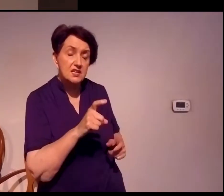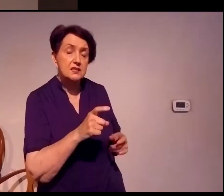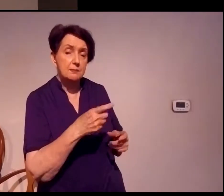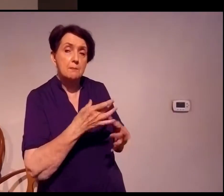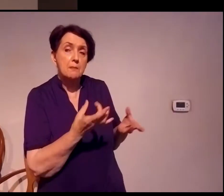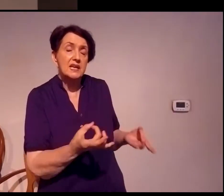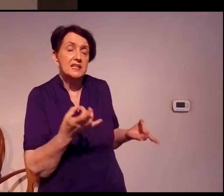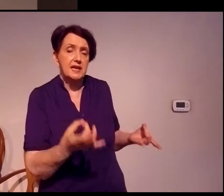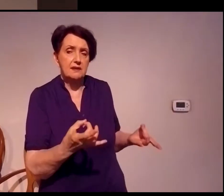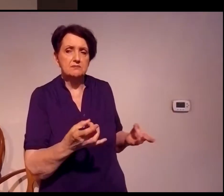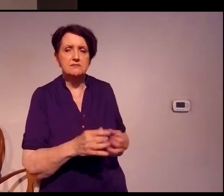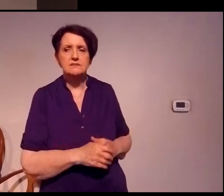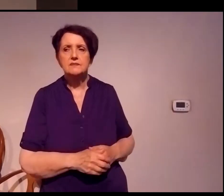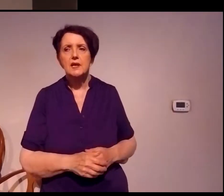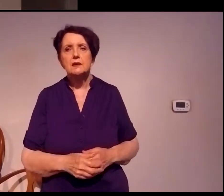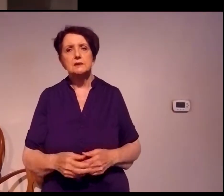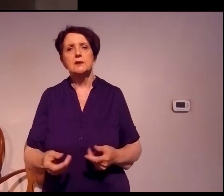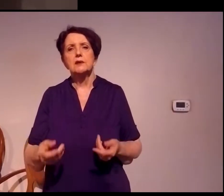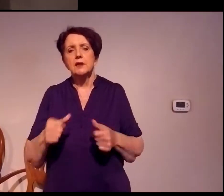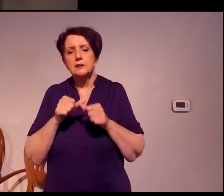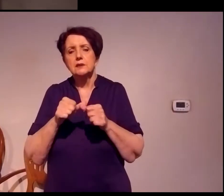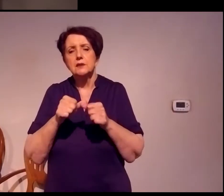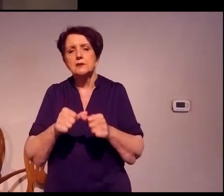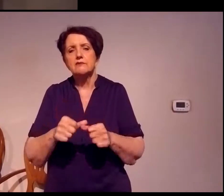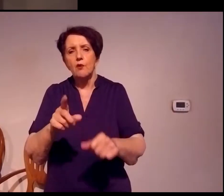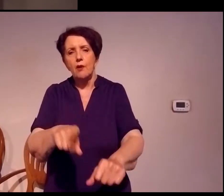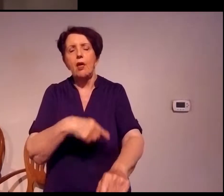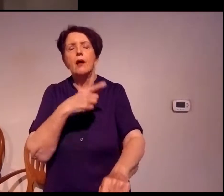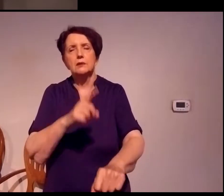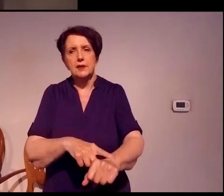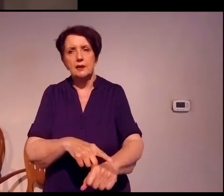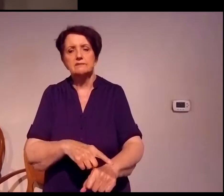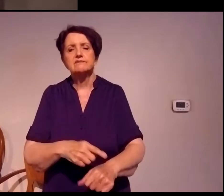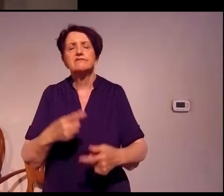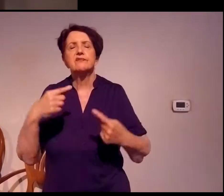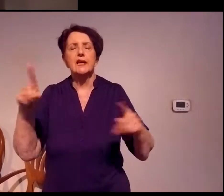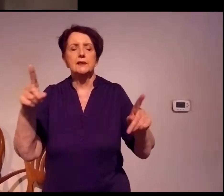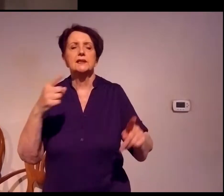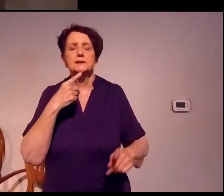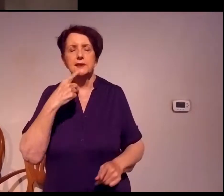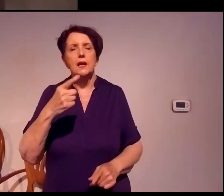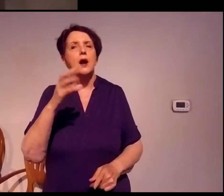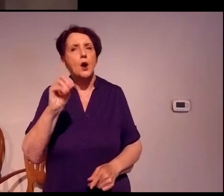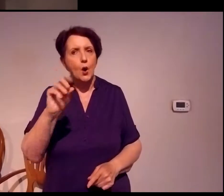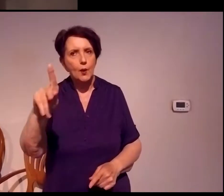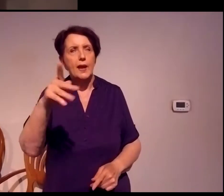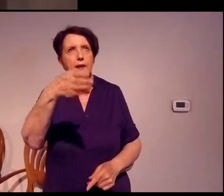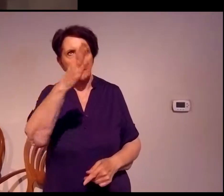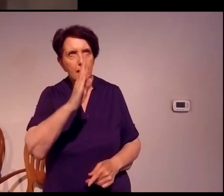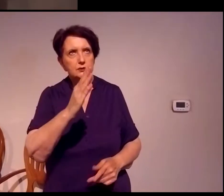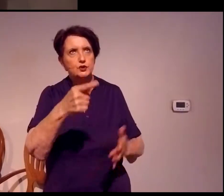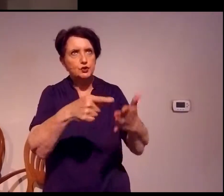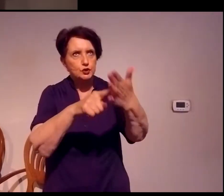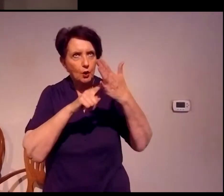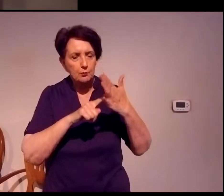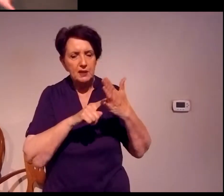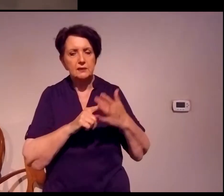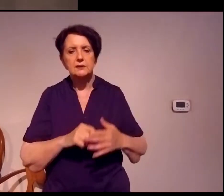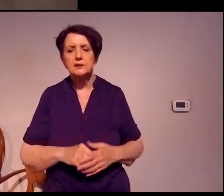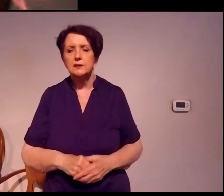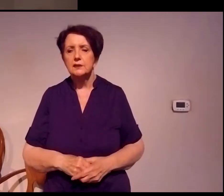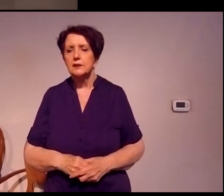this went on for a long time, and then all of a sudden I said, okay, God, show me. So I had a dream, and she's on